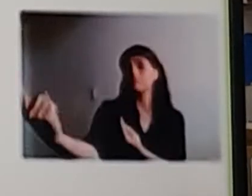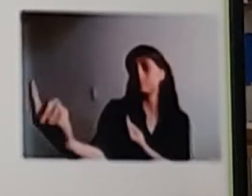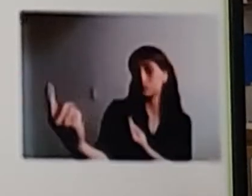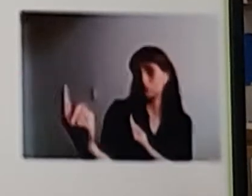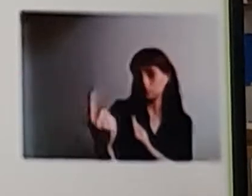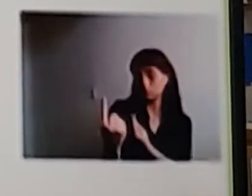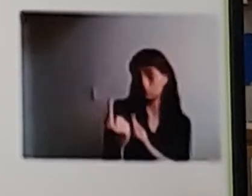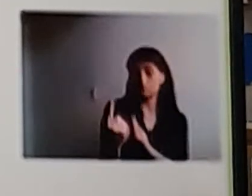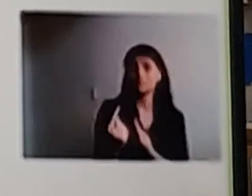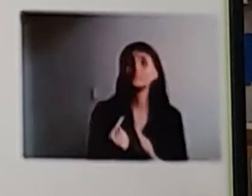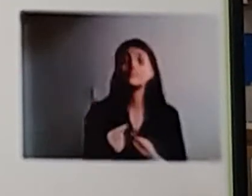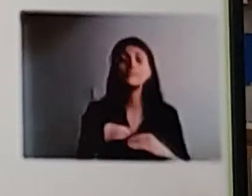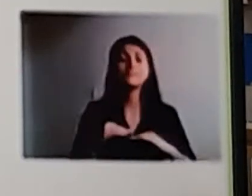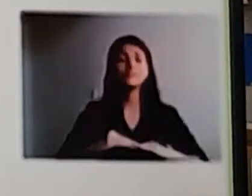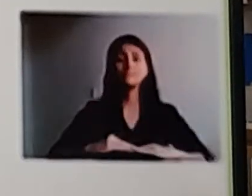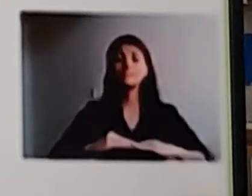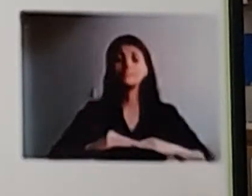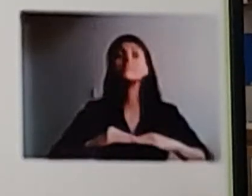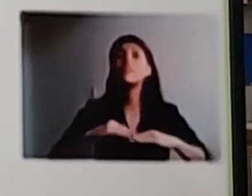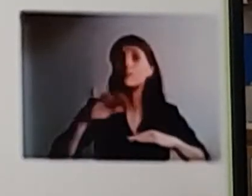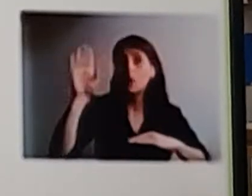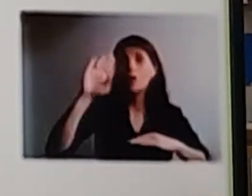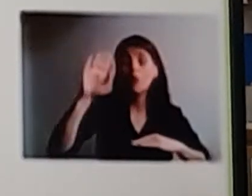the next page, we'll see an example.